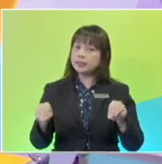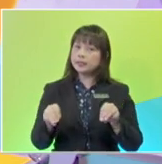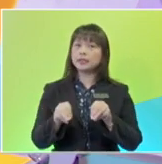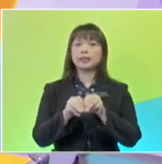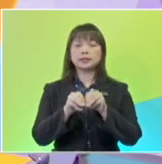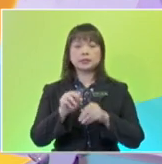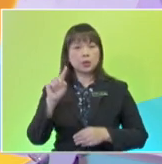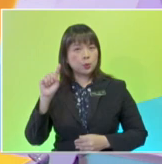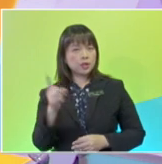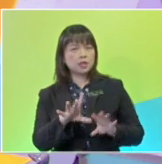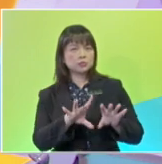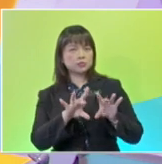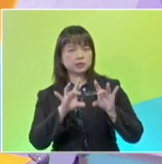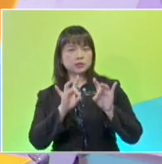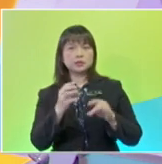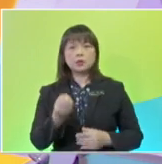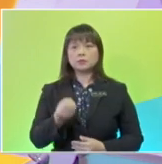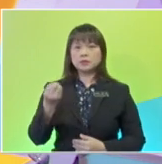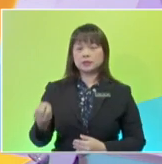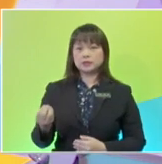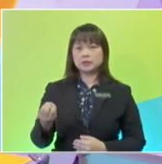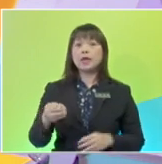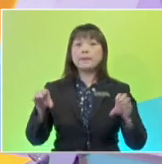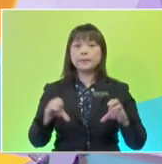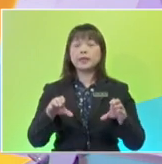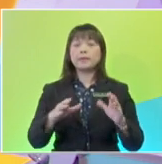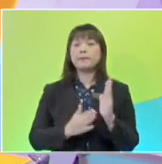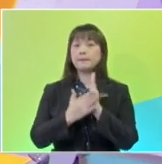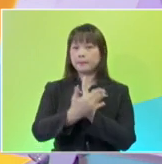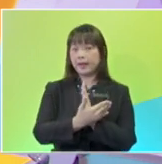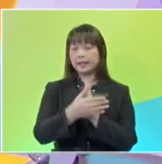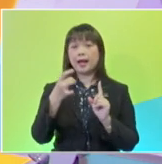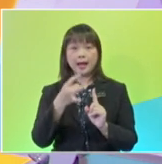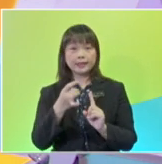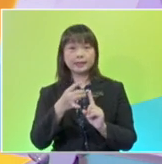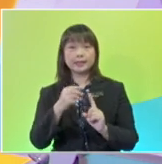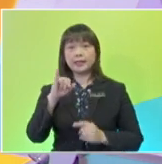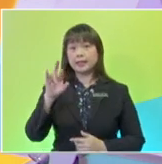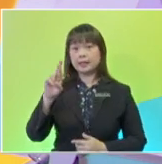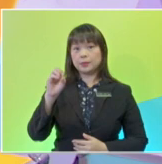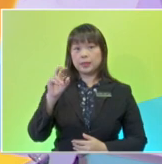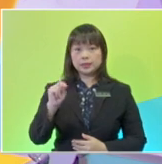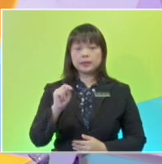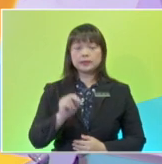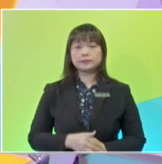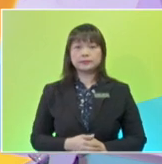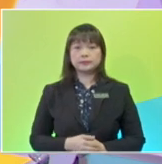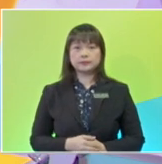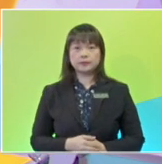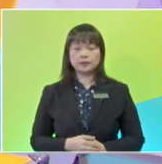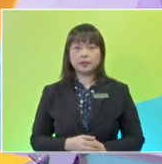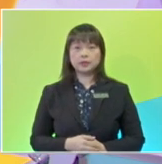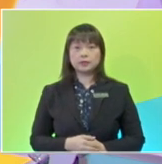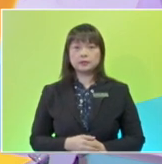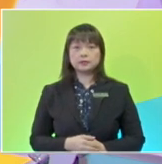magnets can only attract objects that are made by iron. Correct. So, this method is effective to removing iron from